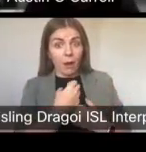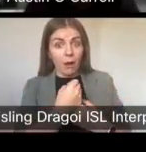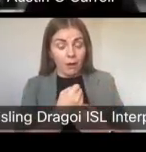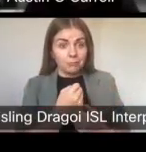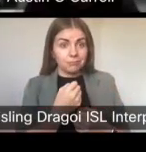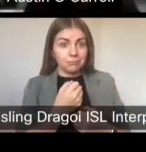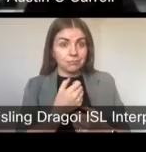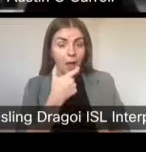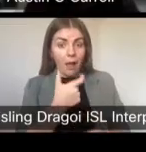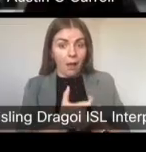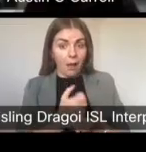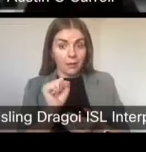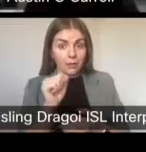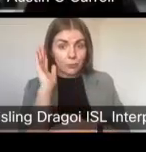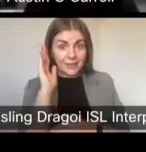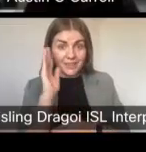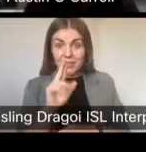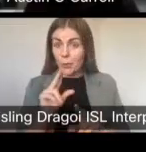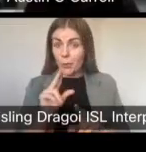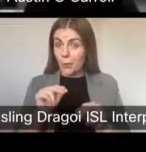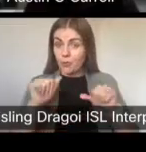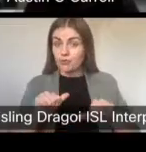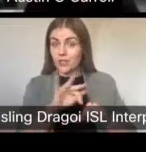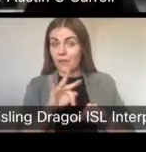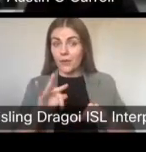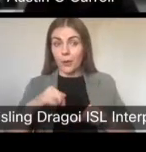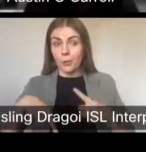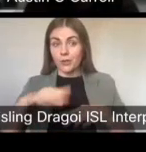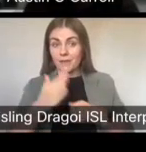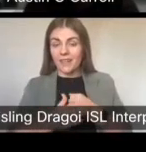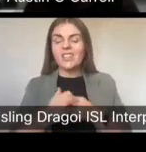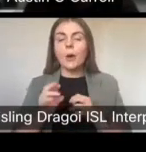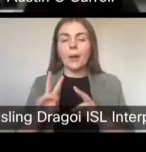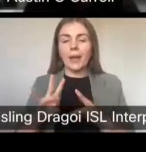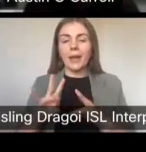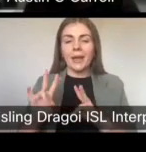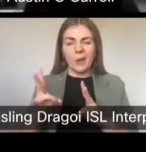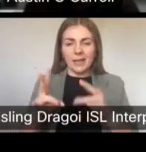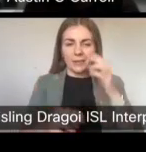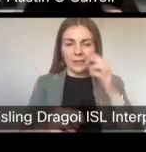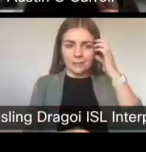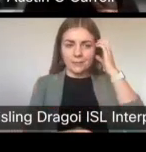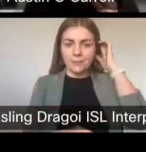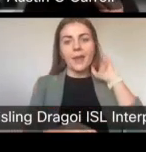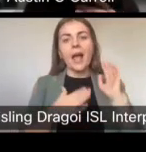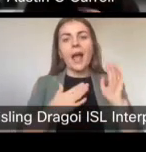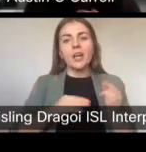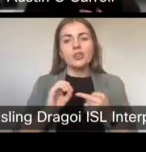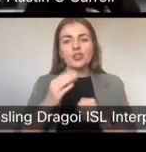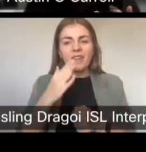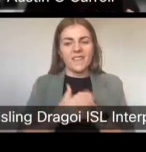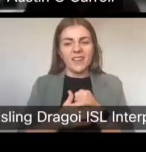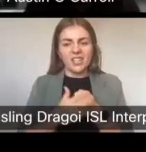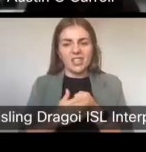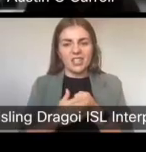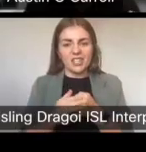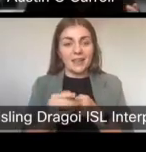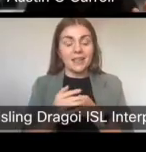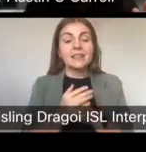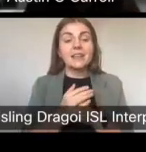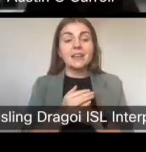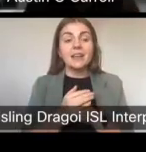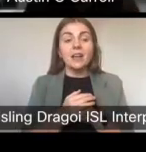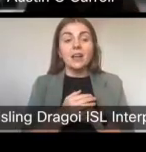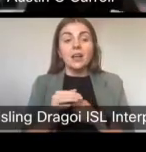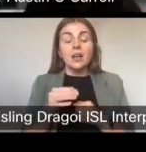presentation. So no pressure from us. Well, just very quickly, it's just a question now. I've got to finish off. It's that you're moving from, I can understand